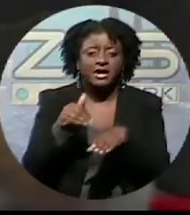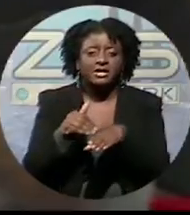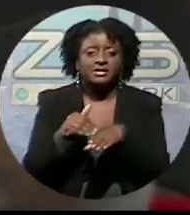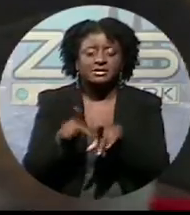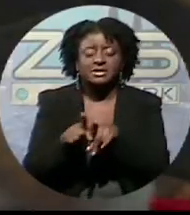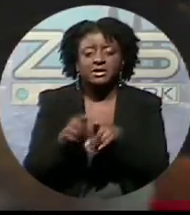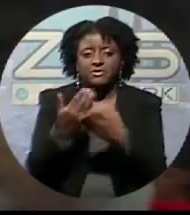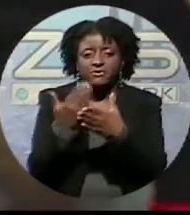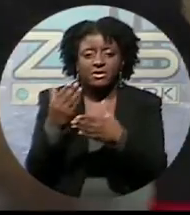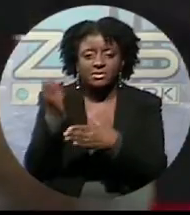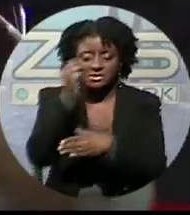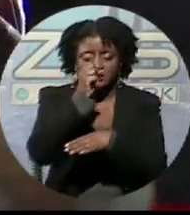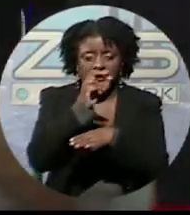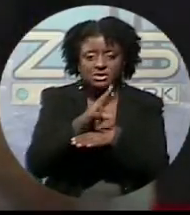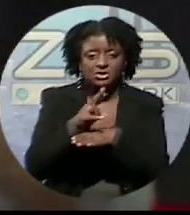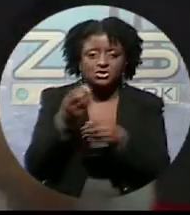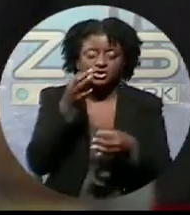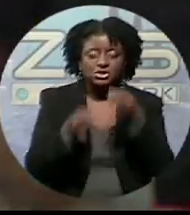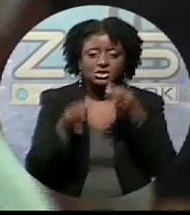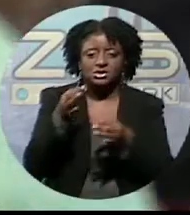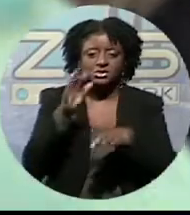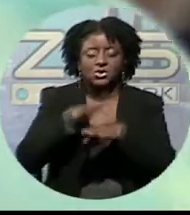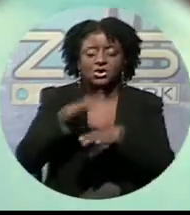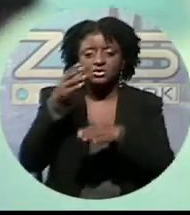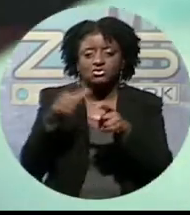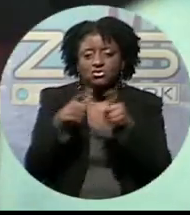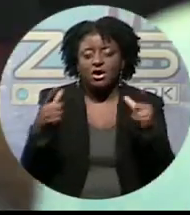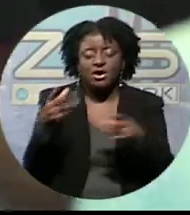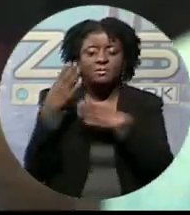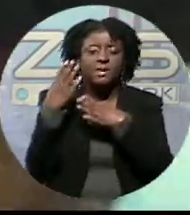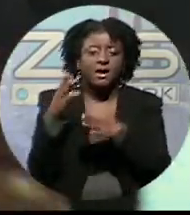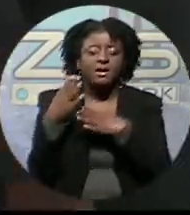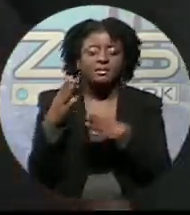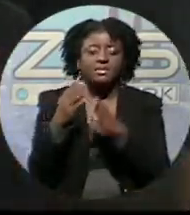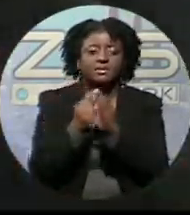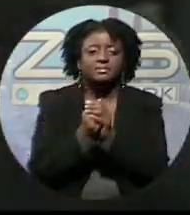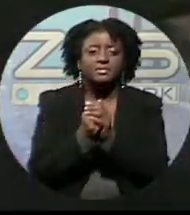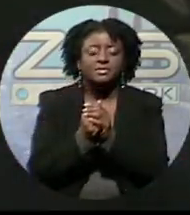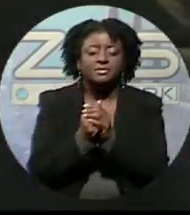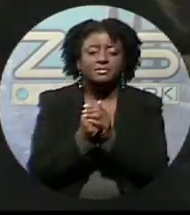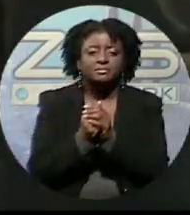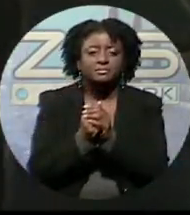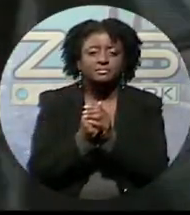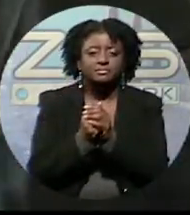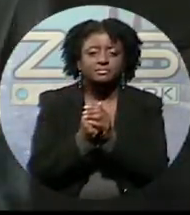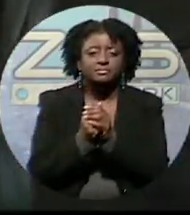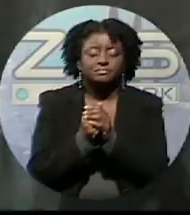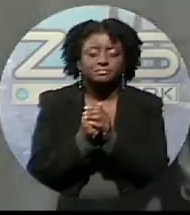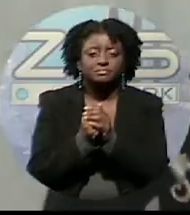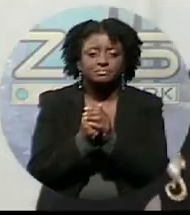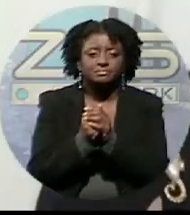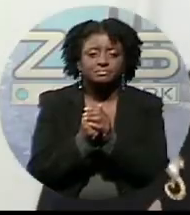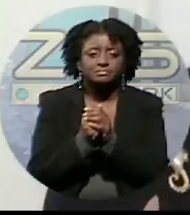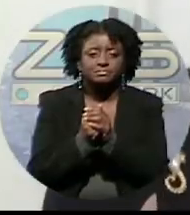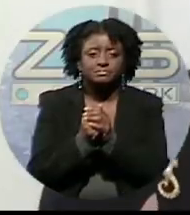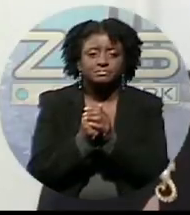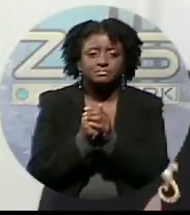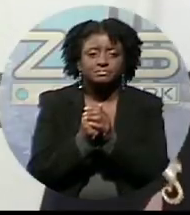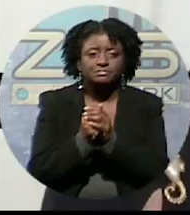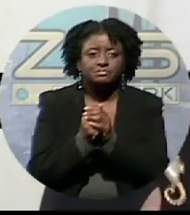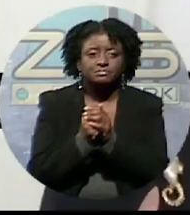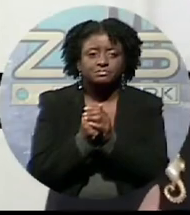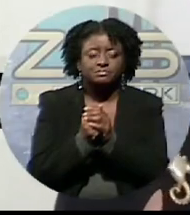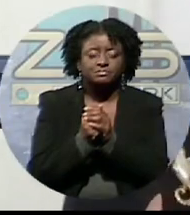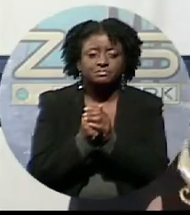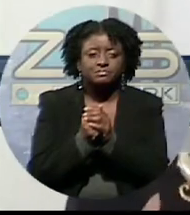Attorney General the Honorable Allison Maynard Gibson was among those congratulating Chief Justice Longley. He has been a member of the Attorney